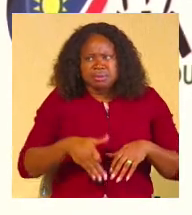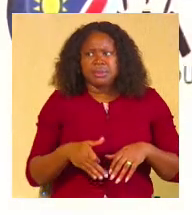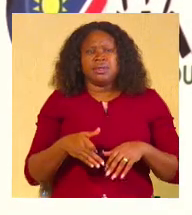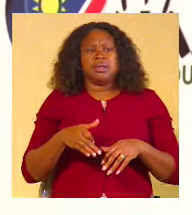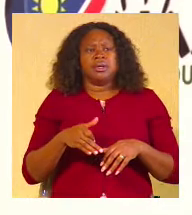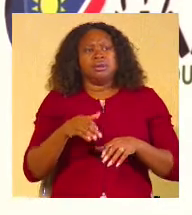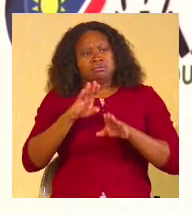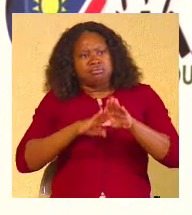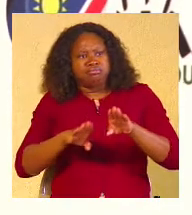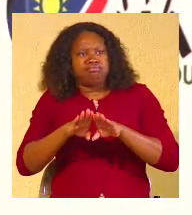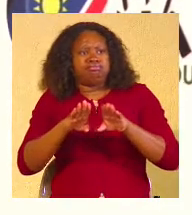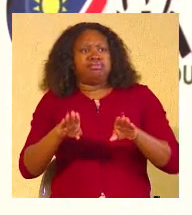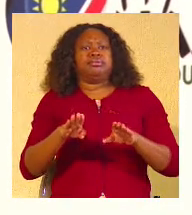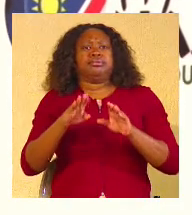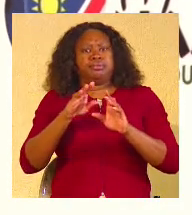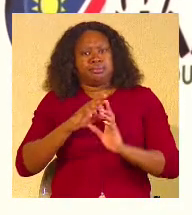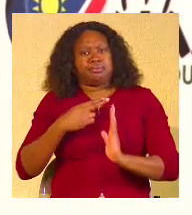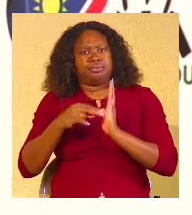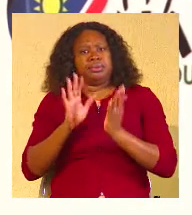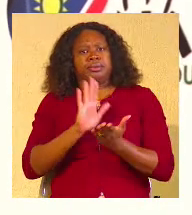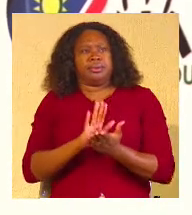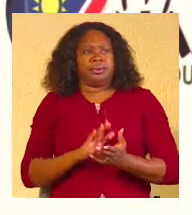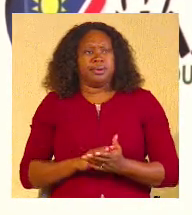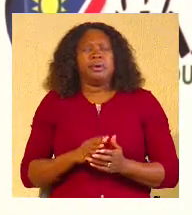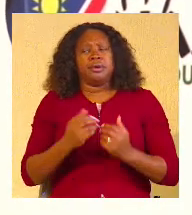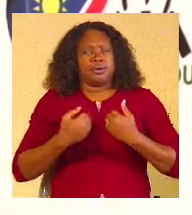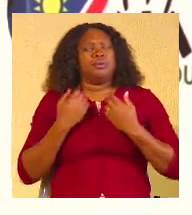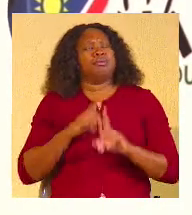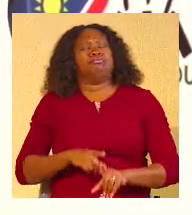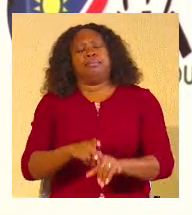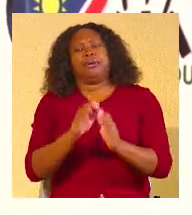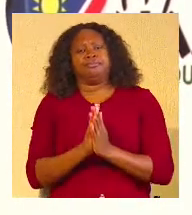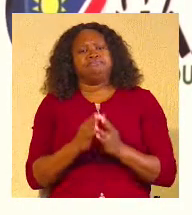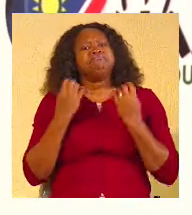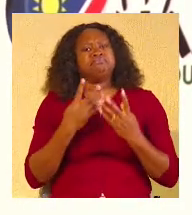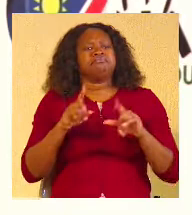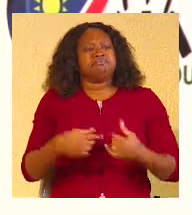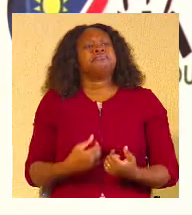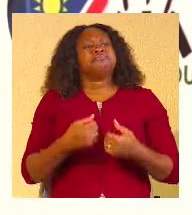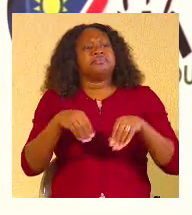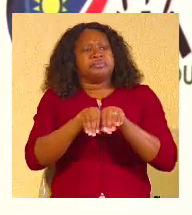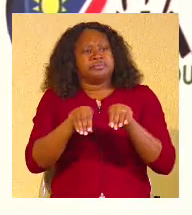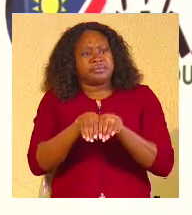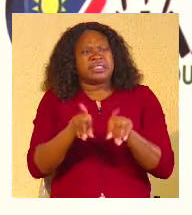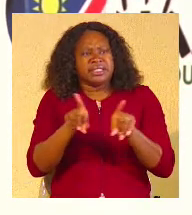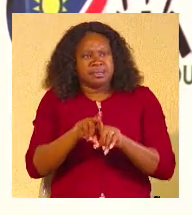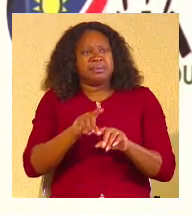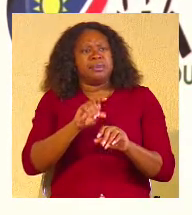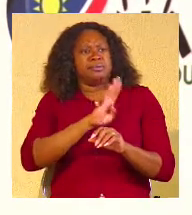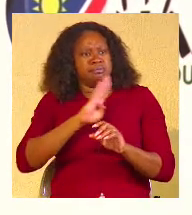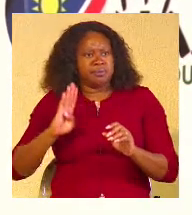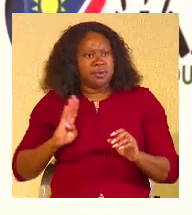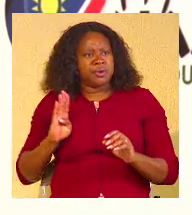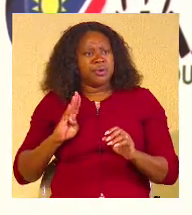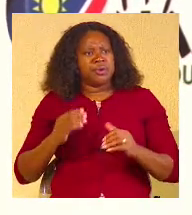are adhering to the standards that are set out there. So there's a lot of effort that is happening, but we are also, again, as a council, calling for